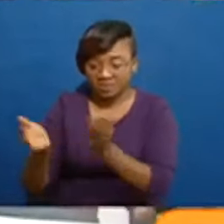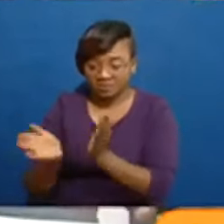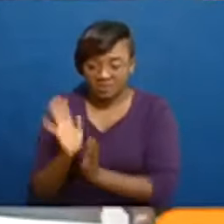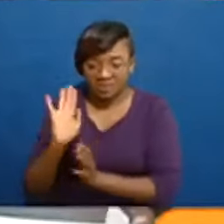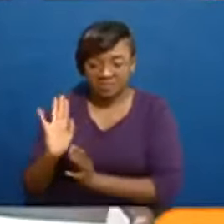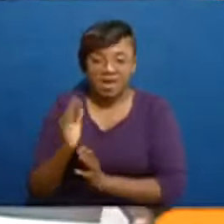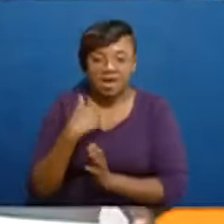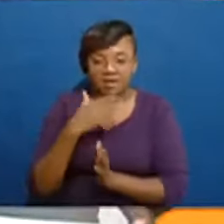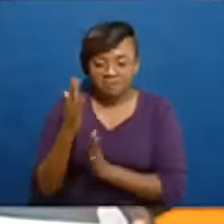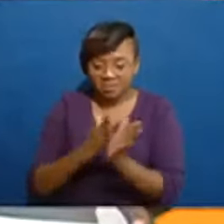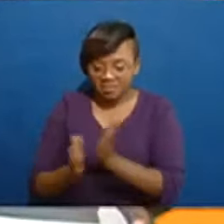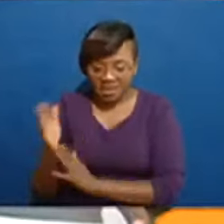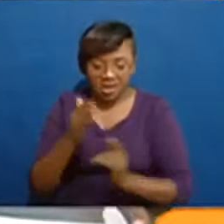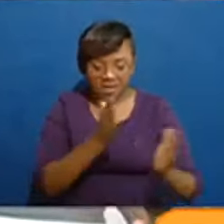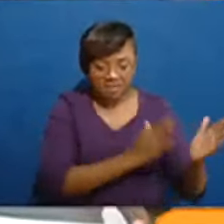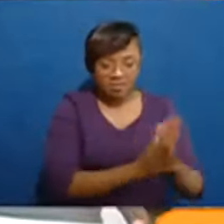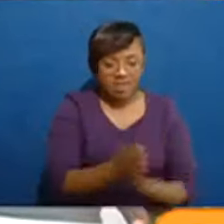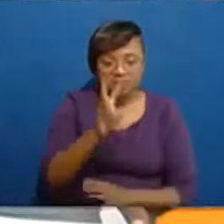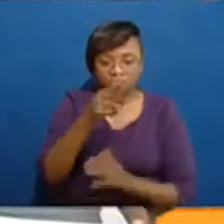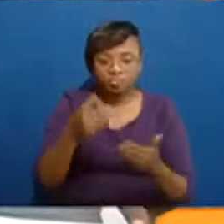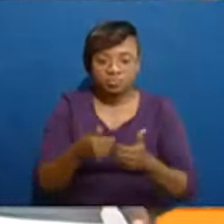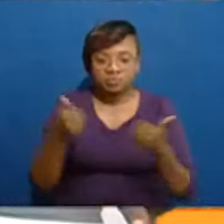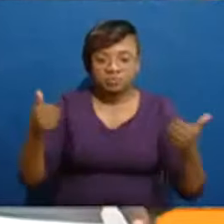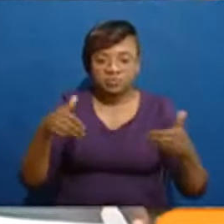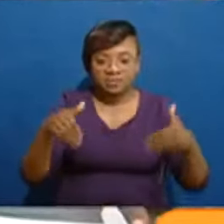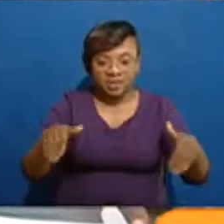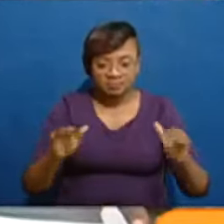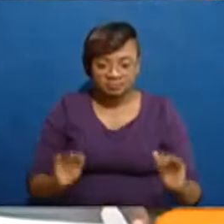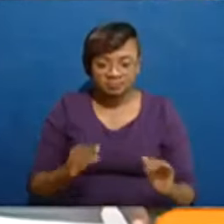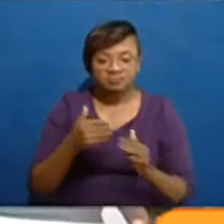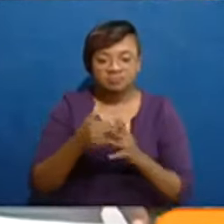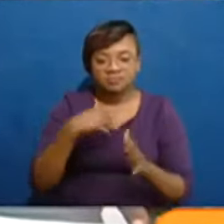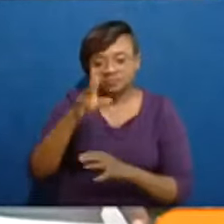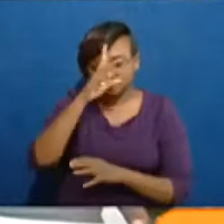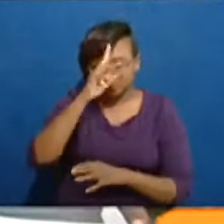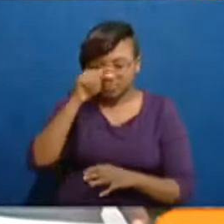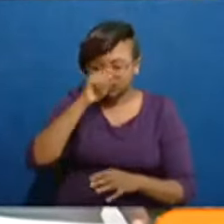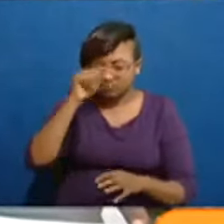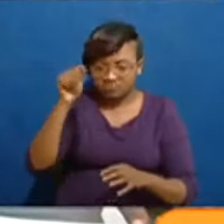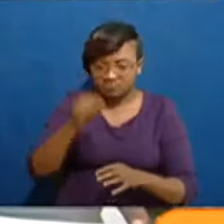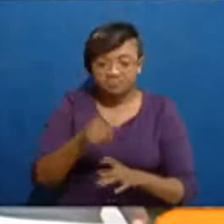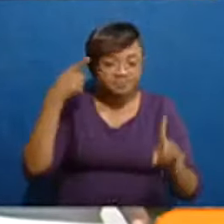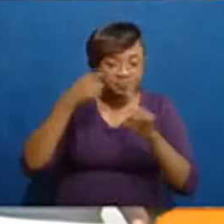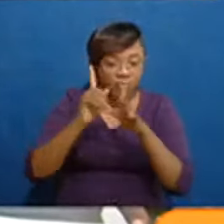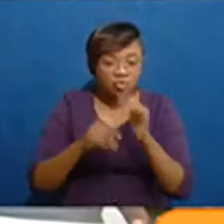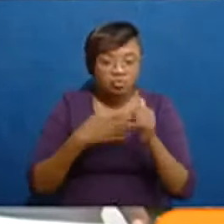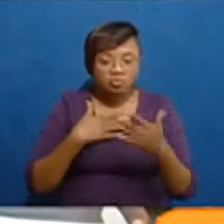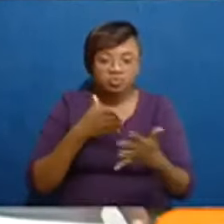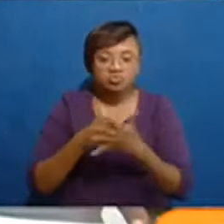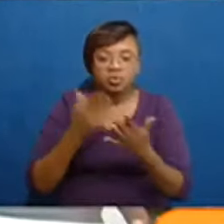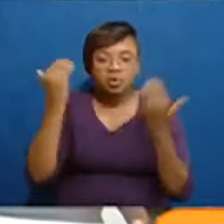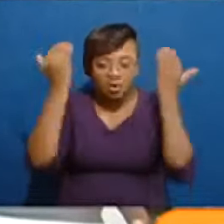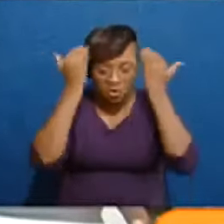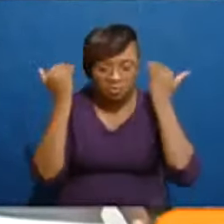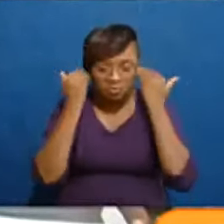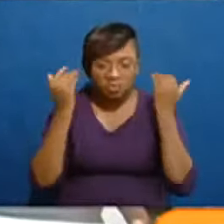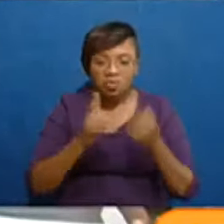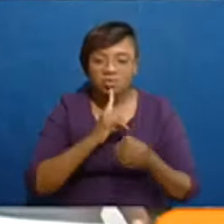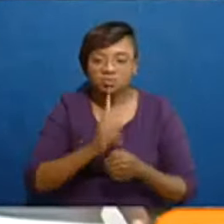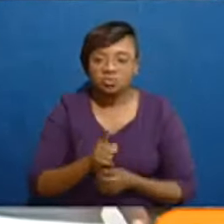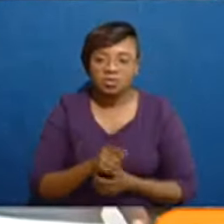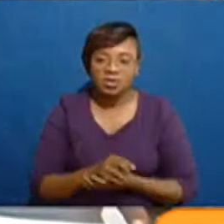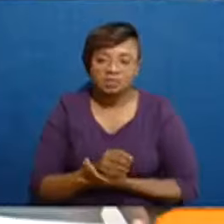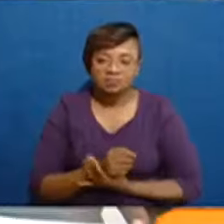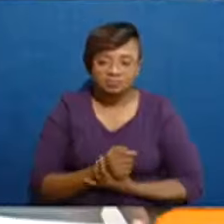separate funeral venues before police intervened by enforcing a court order to halt the planned burial. Crispin Otieno has